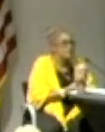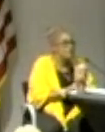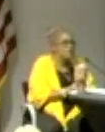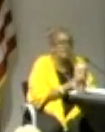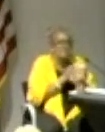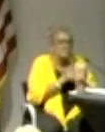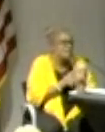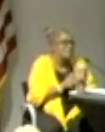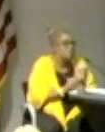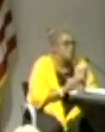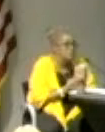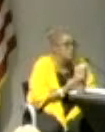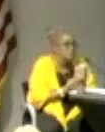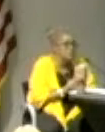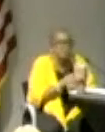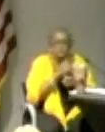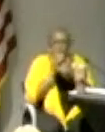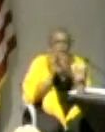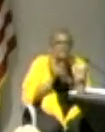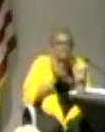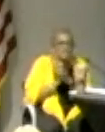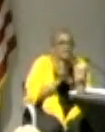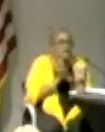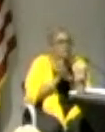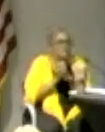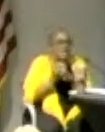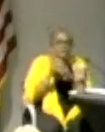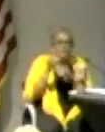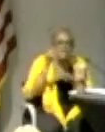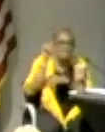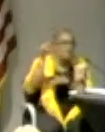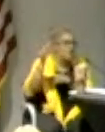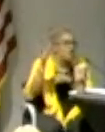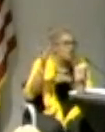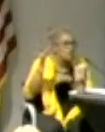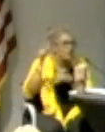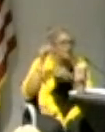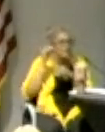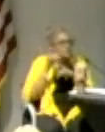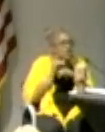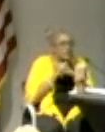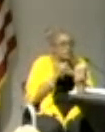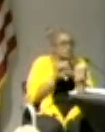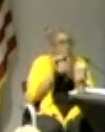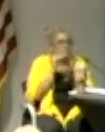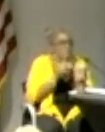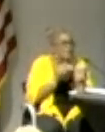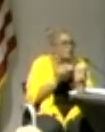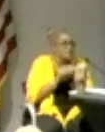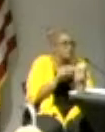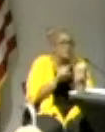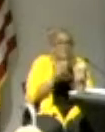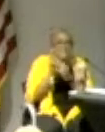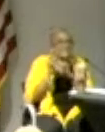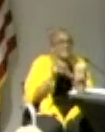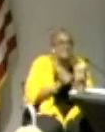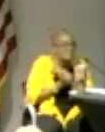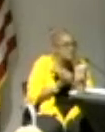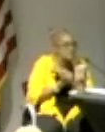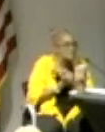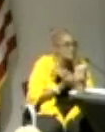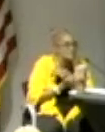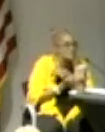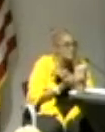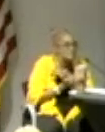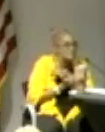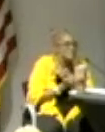on this weekend because she got to be here with students, or watching our faculty in the hallway talking to students about their experience, not